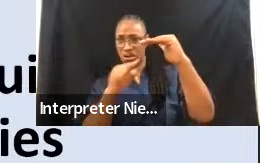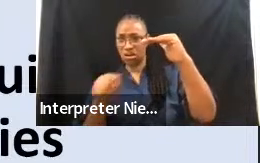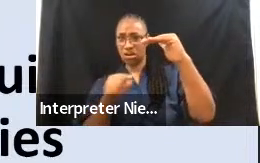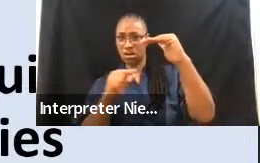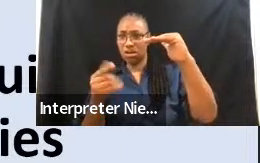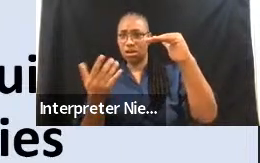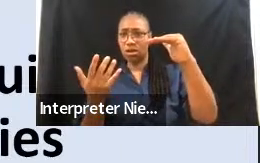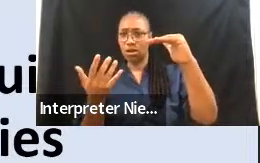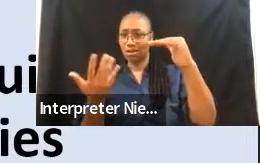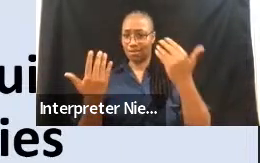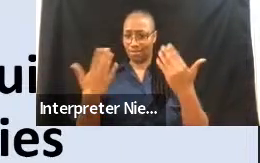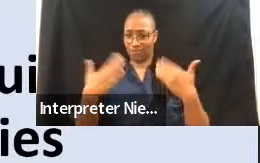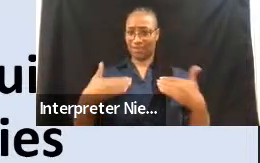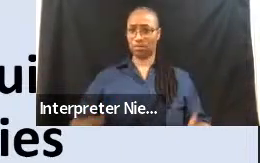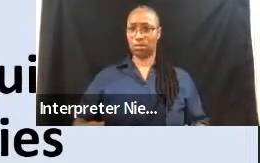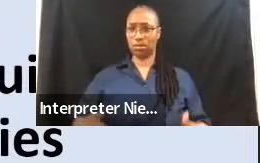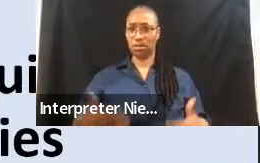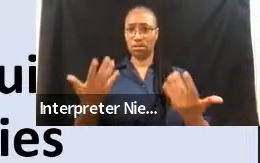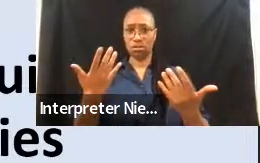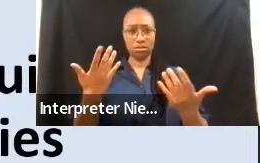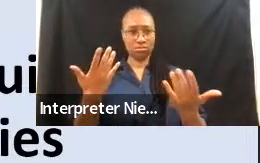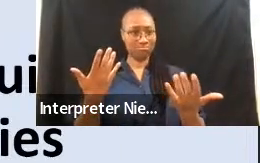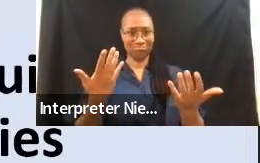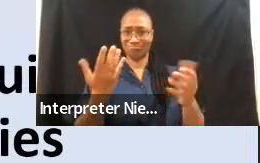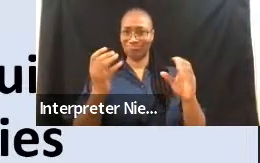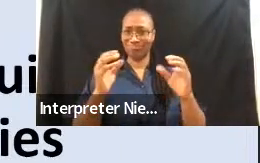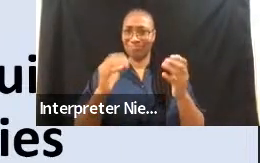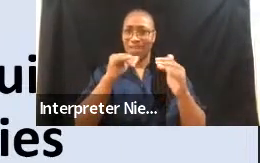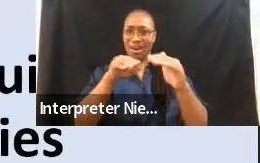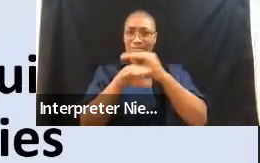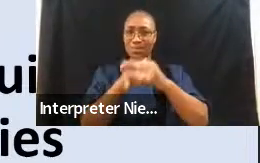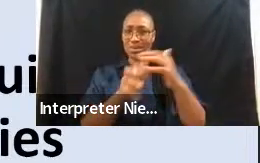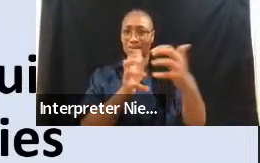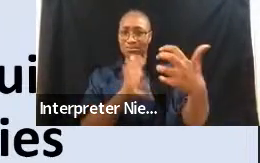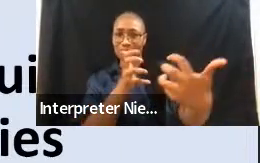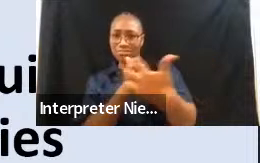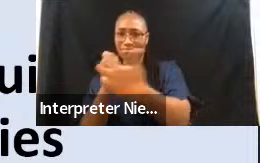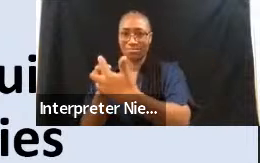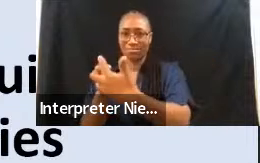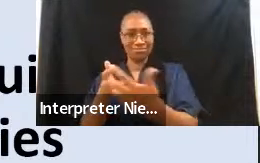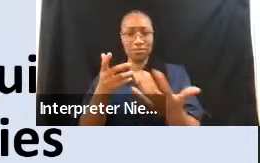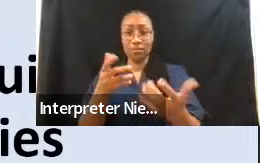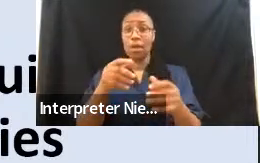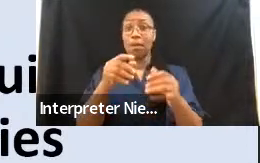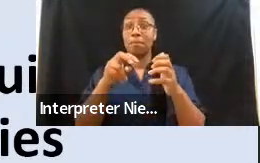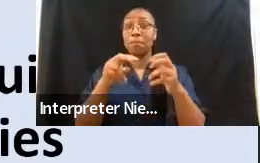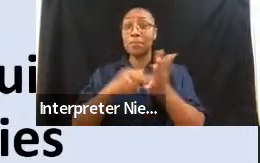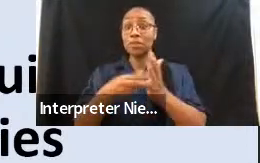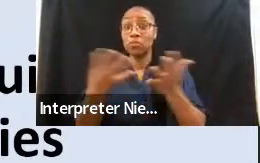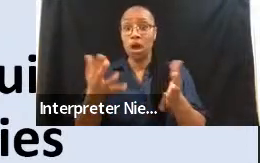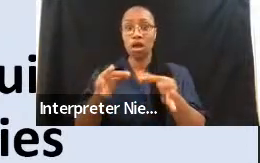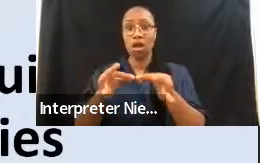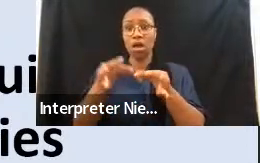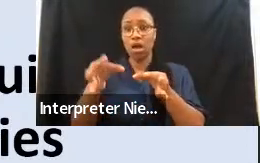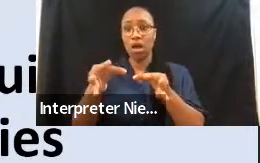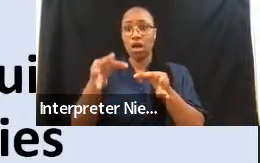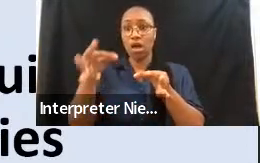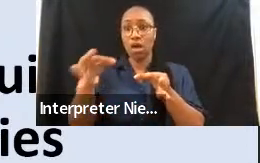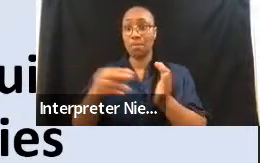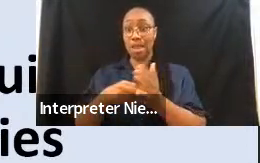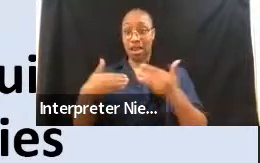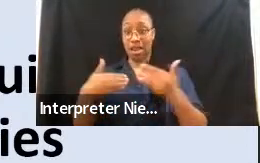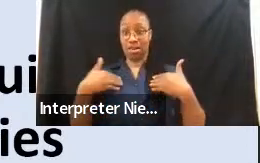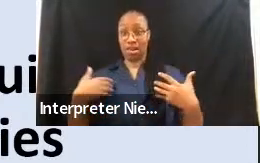high cost utilization of the healthcare system, loss of dignity, and poorer health outcomes. Our